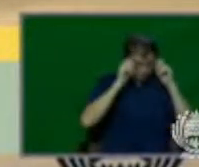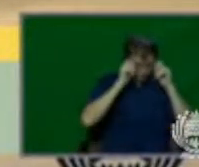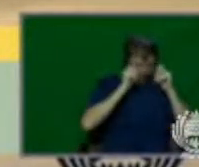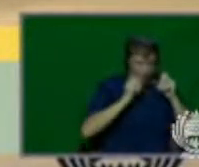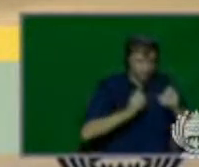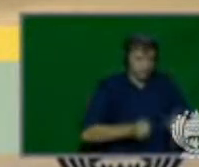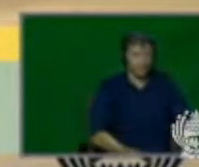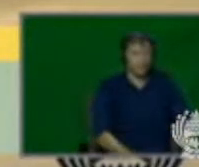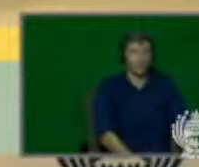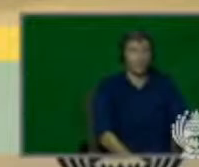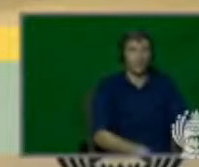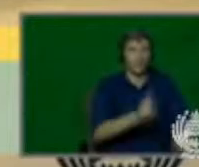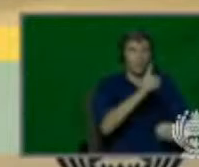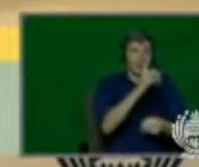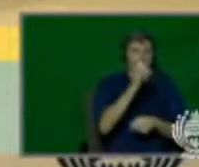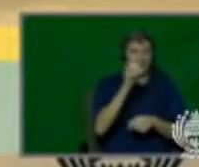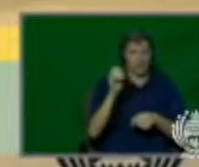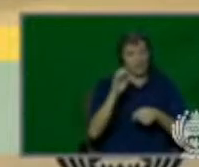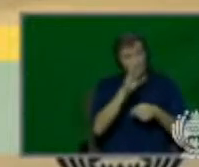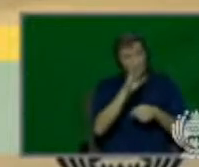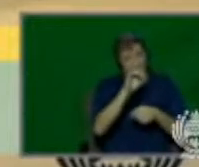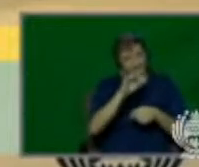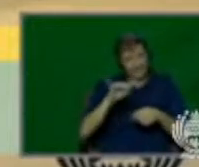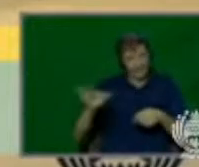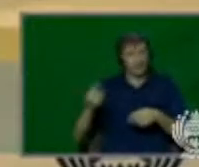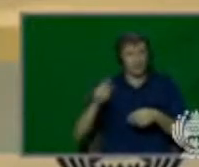national road network in good condition.